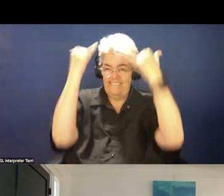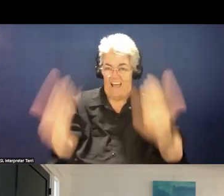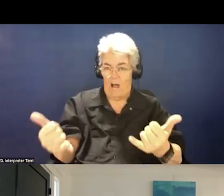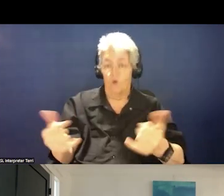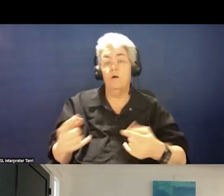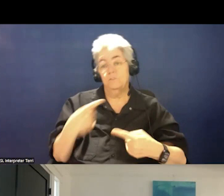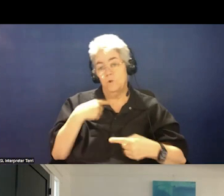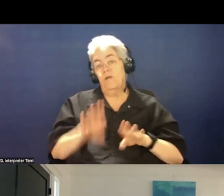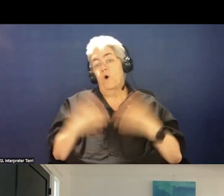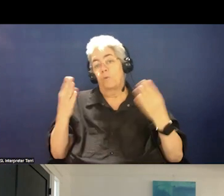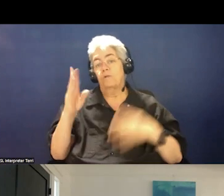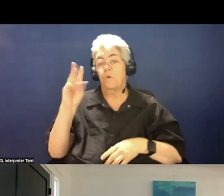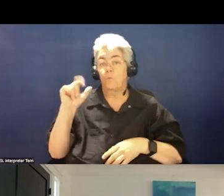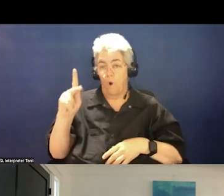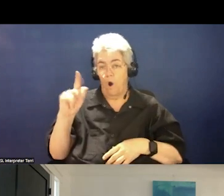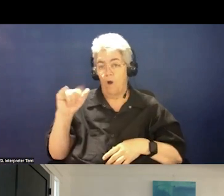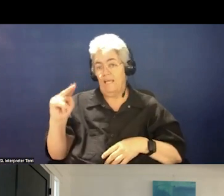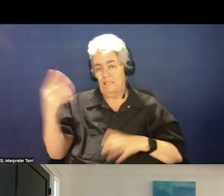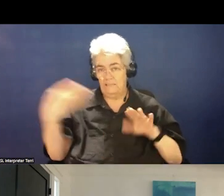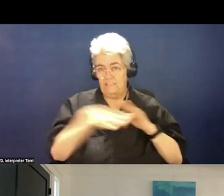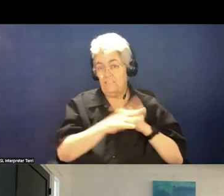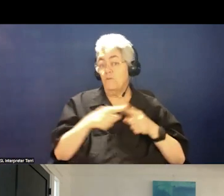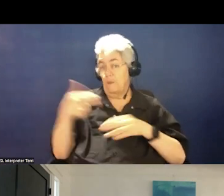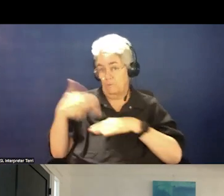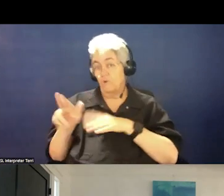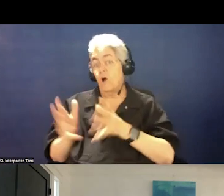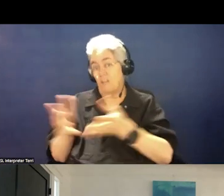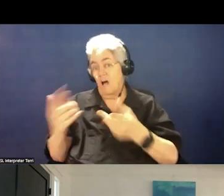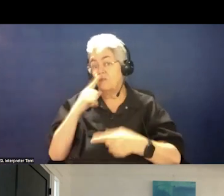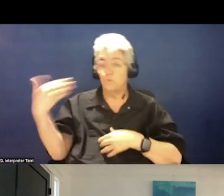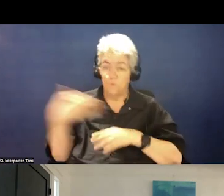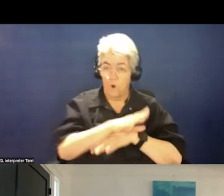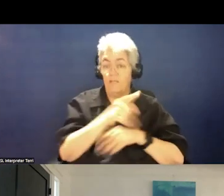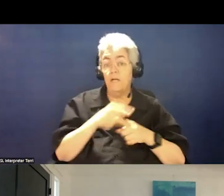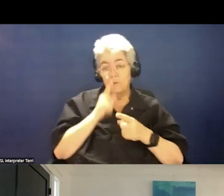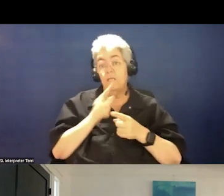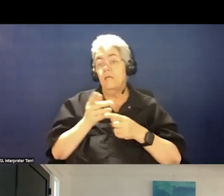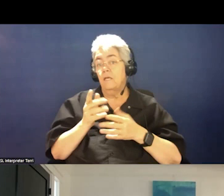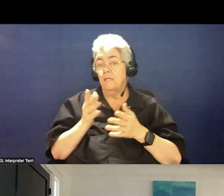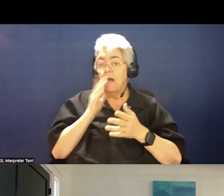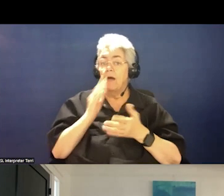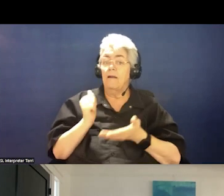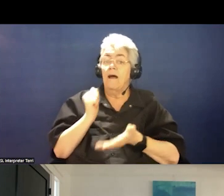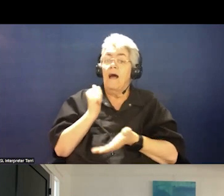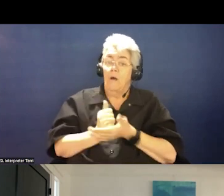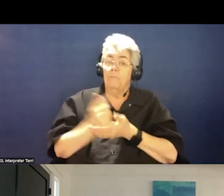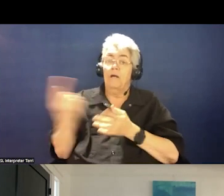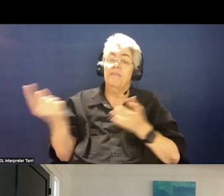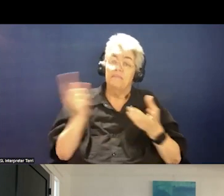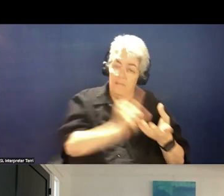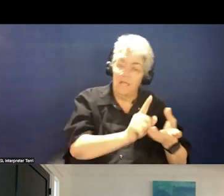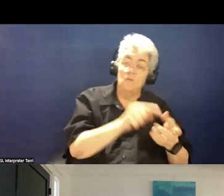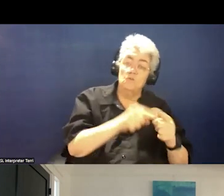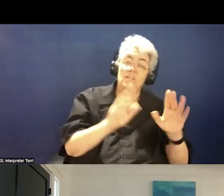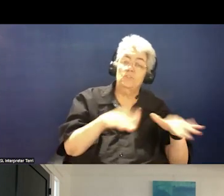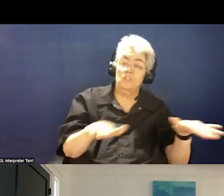opened our walk-in center, and they refer a lot to the walk-in center, and we're able to divert a lot from our children's crisis walk-in center. And then in the